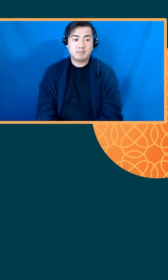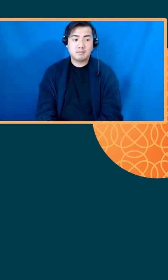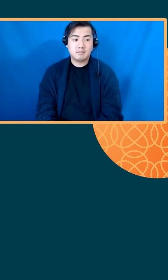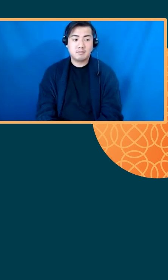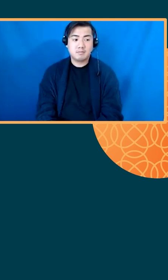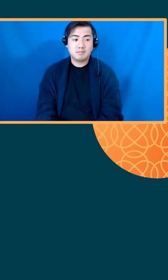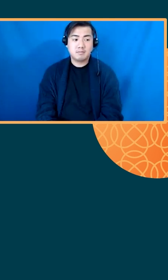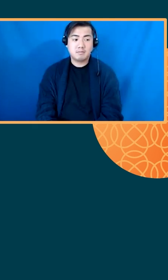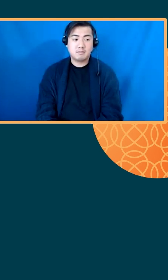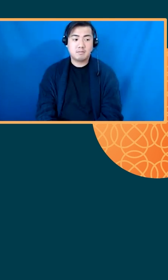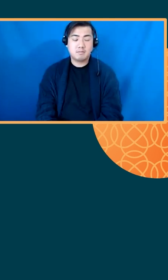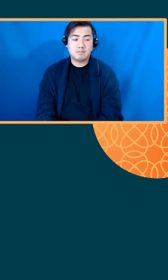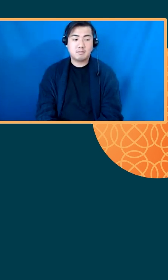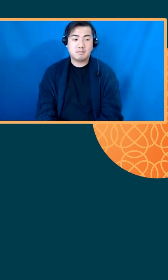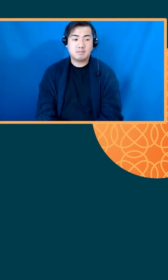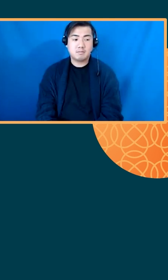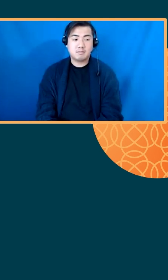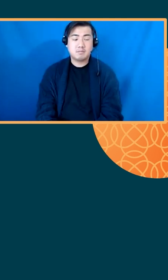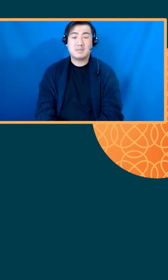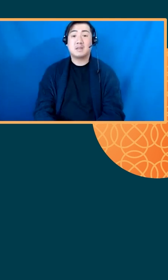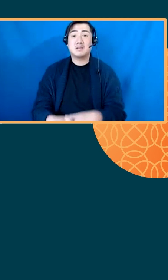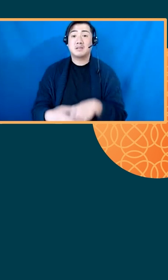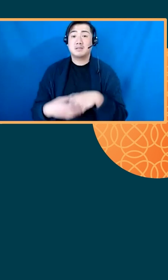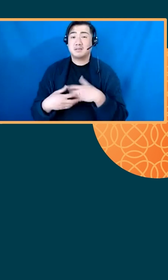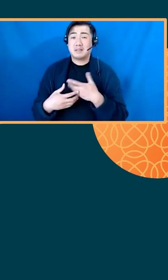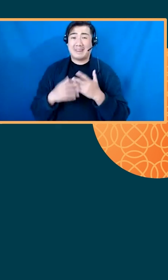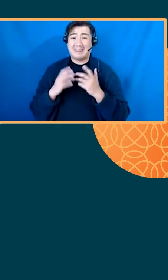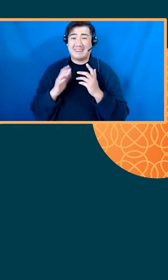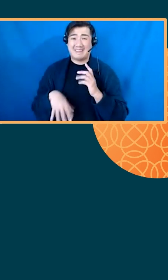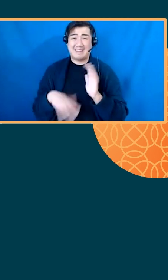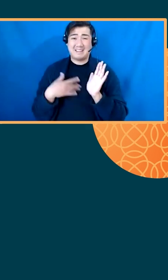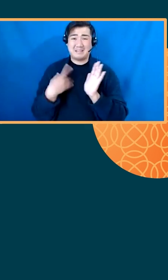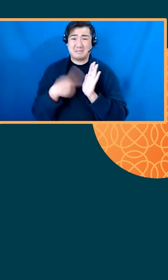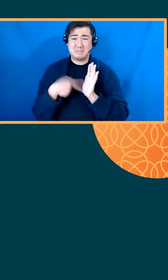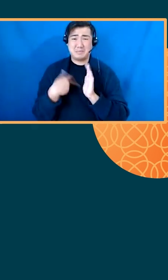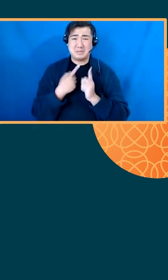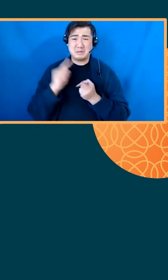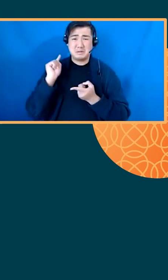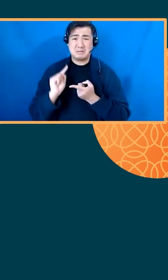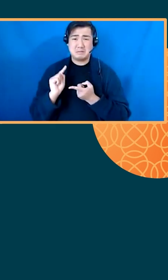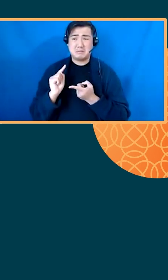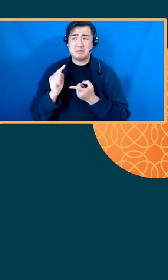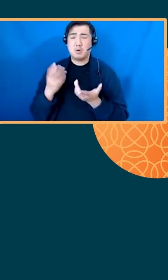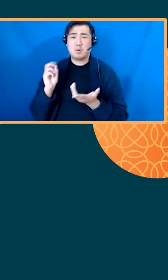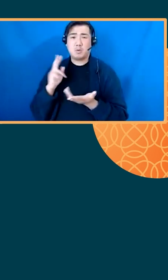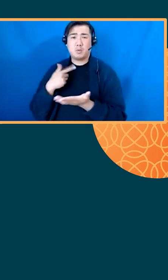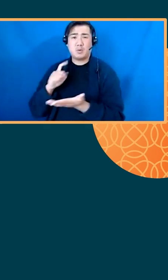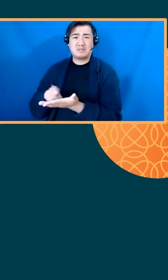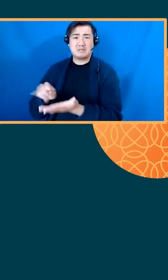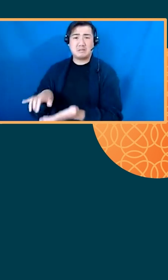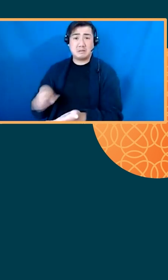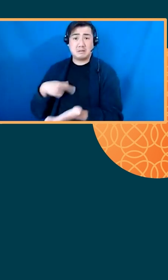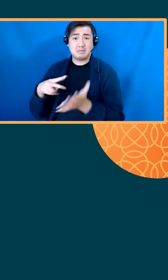standing up for Asian heritage? For me, it is. It's the validity of my own